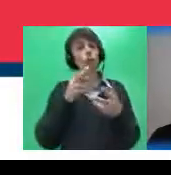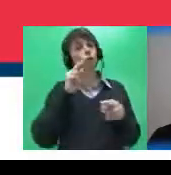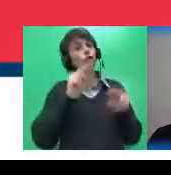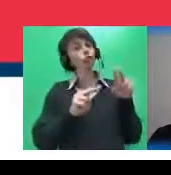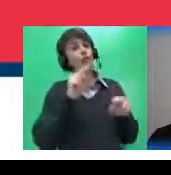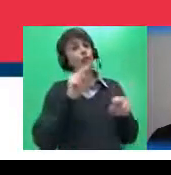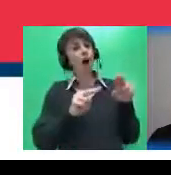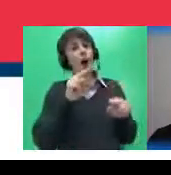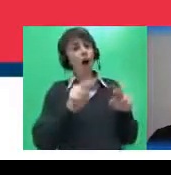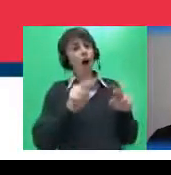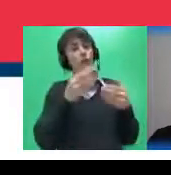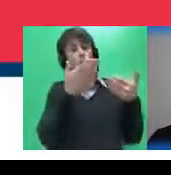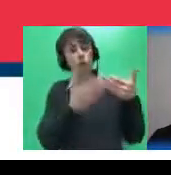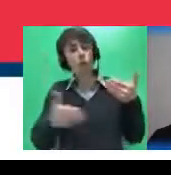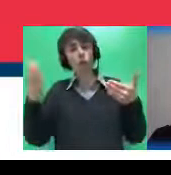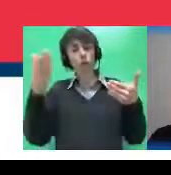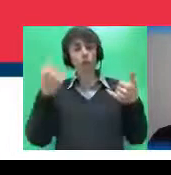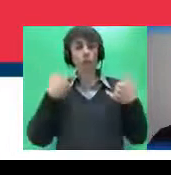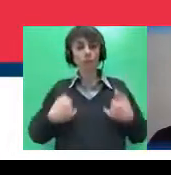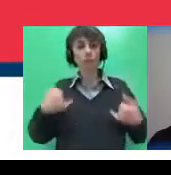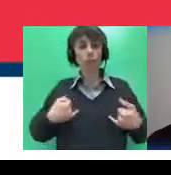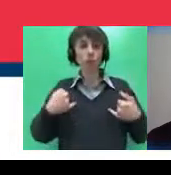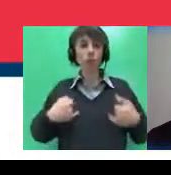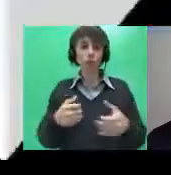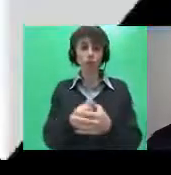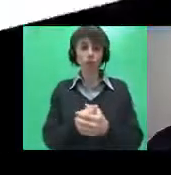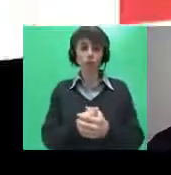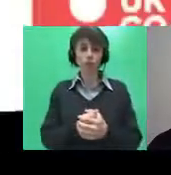which I'll come on to next. So next slide, please.